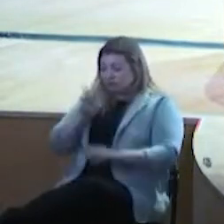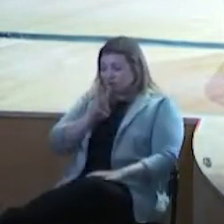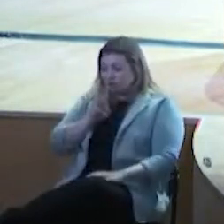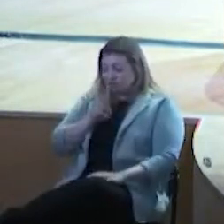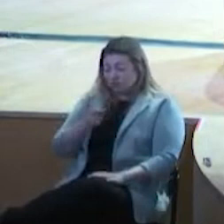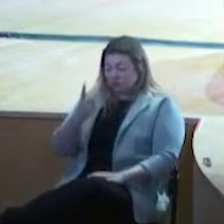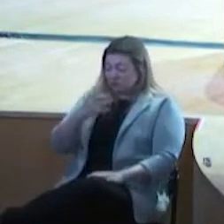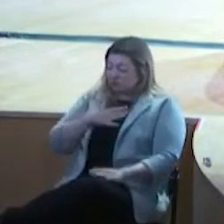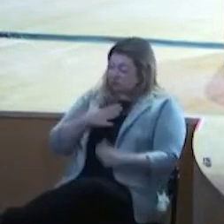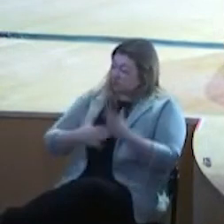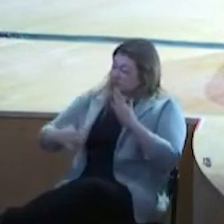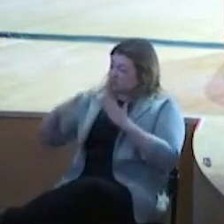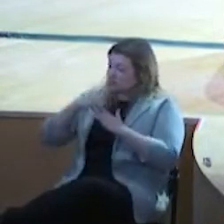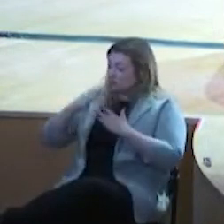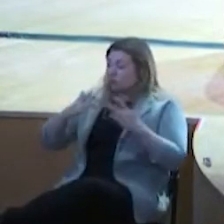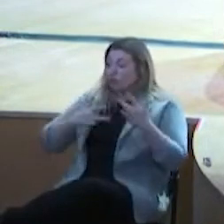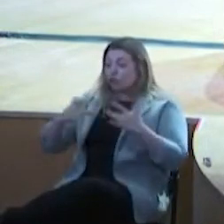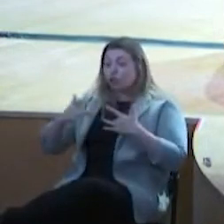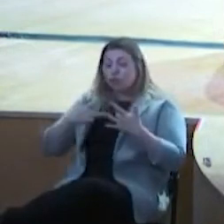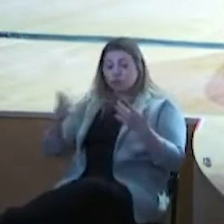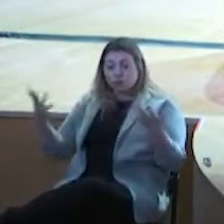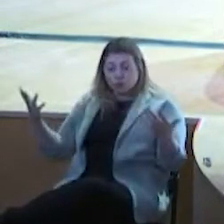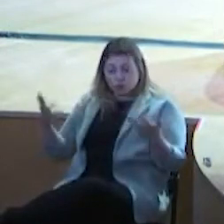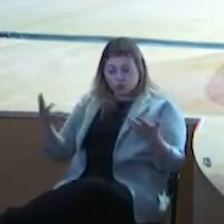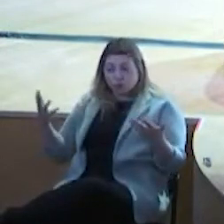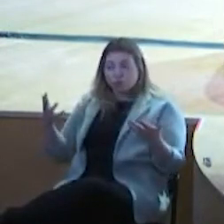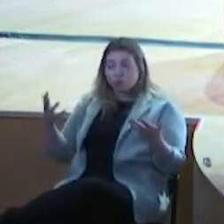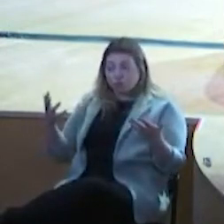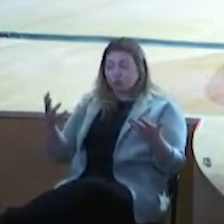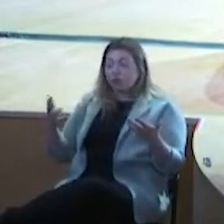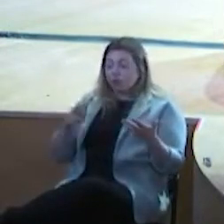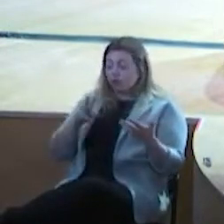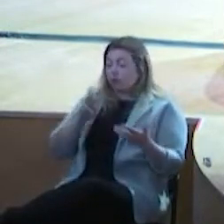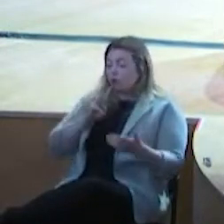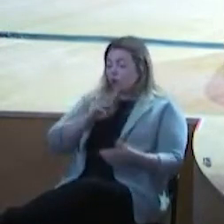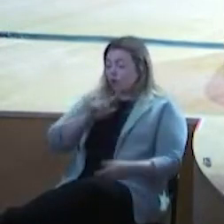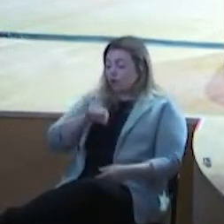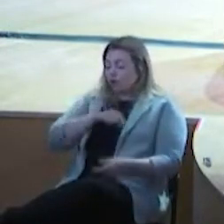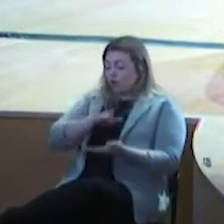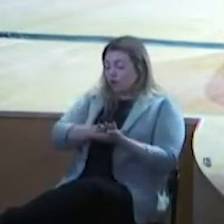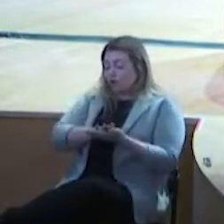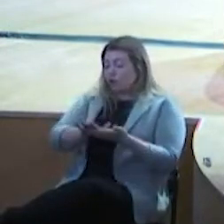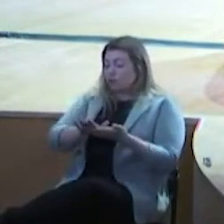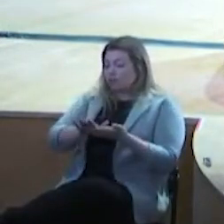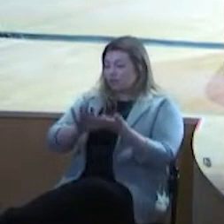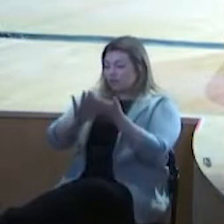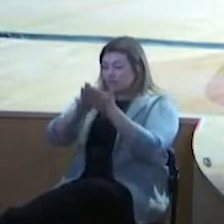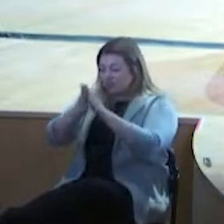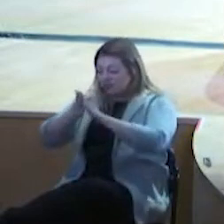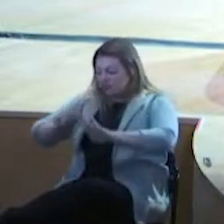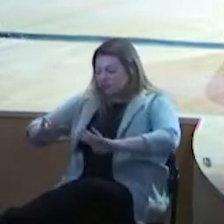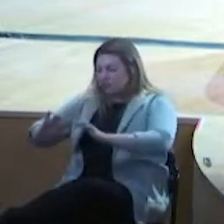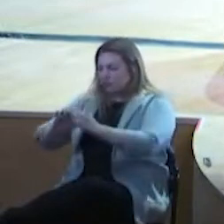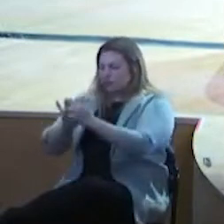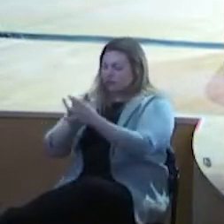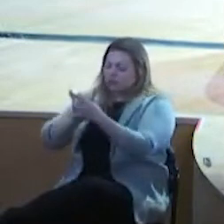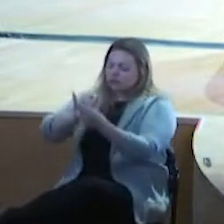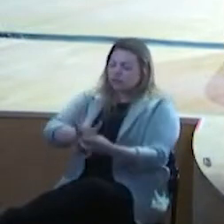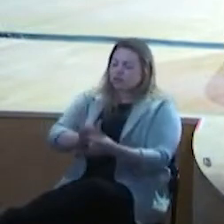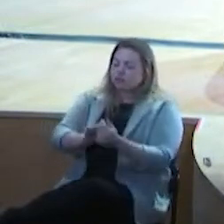gravest concerns is that water quality piece and how it relates to our